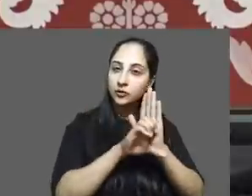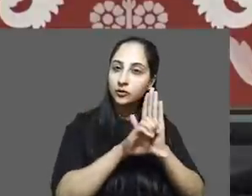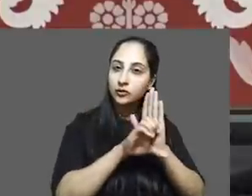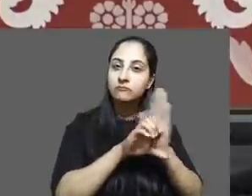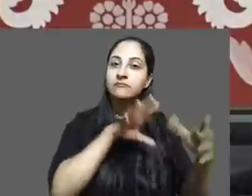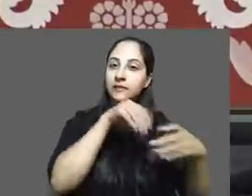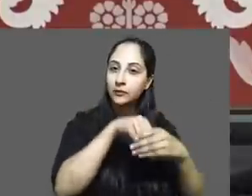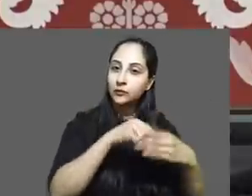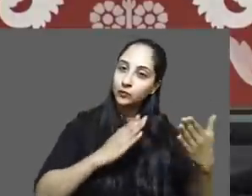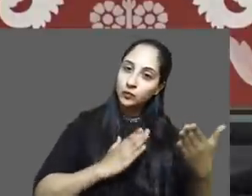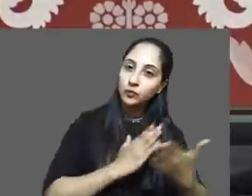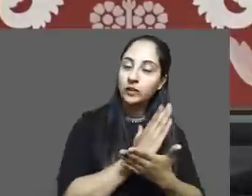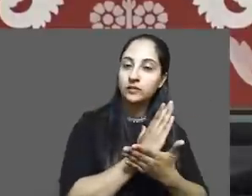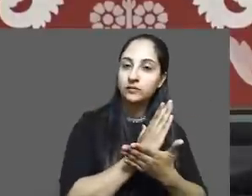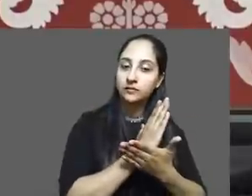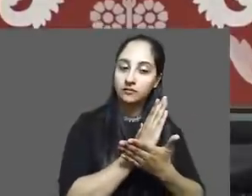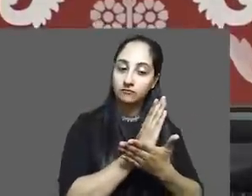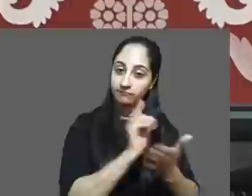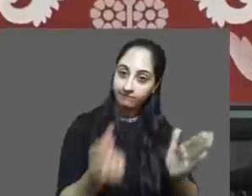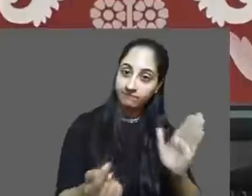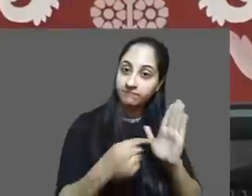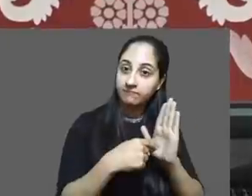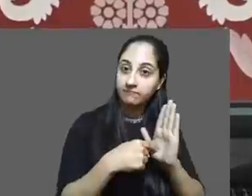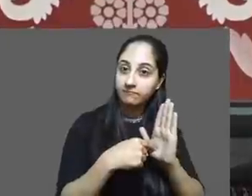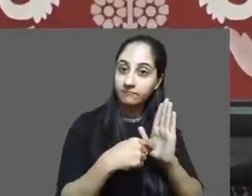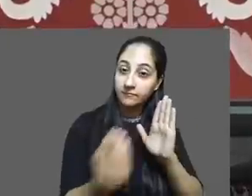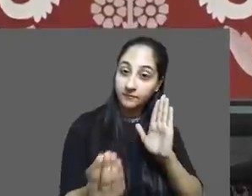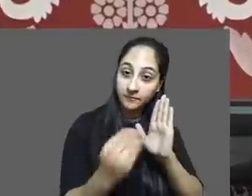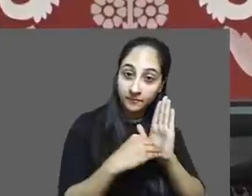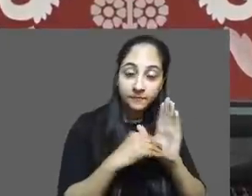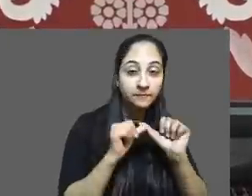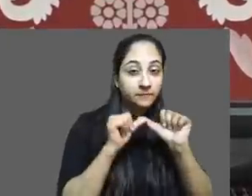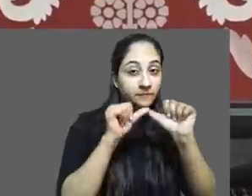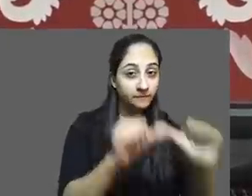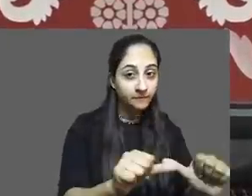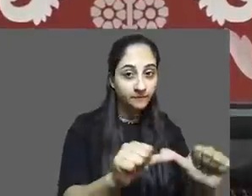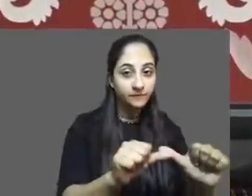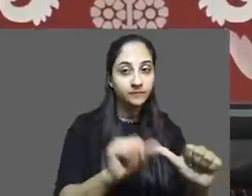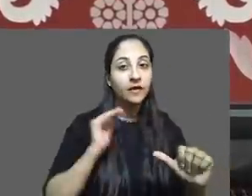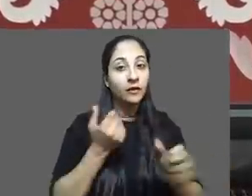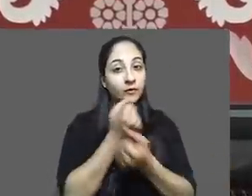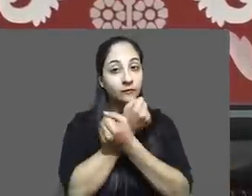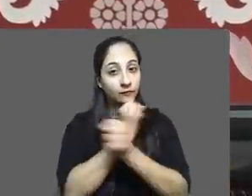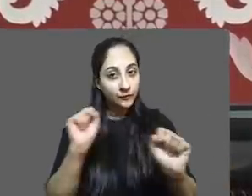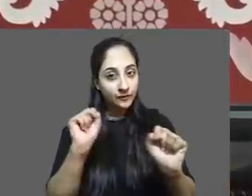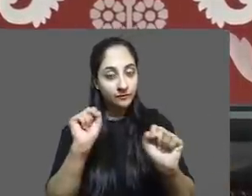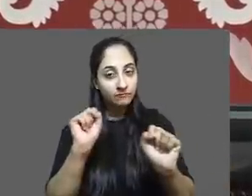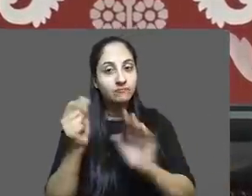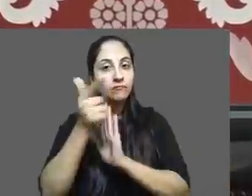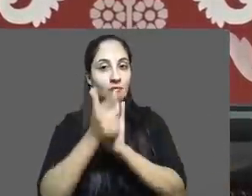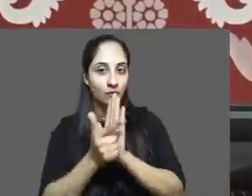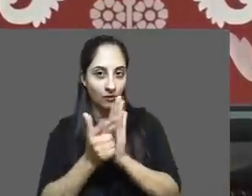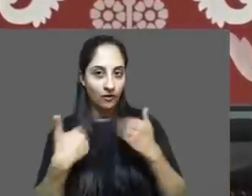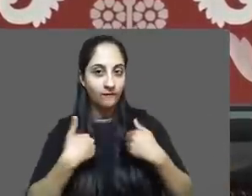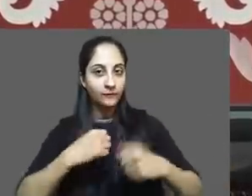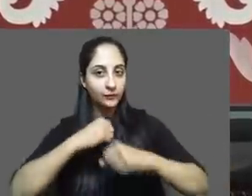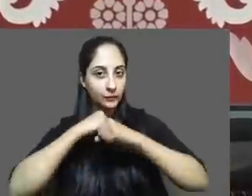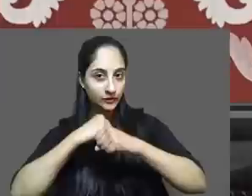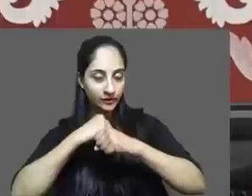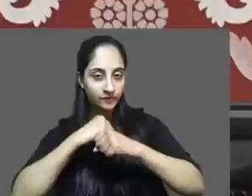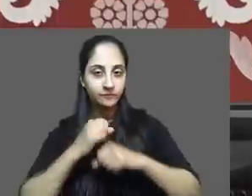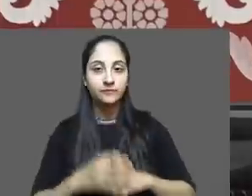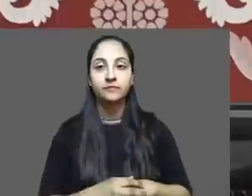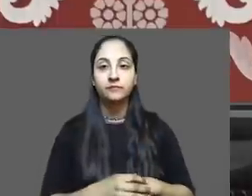are fortunate to live in a country where our rights are enshrined in the Constitution, where our freedoms